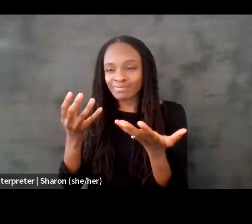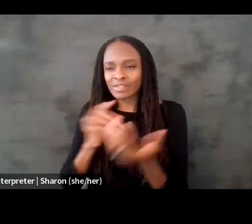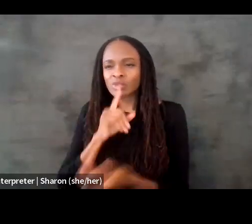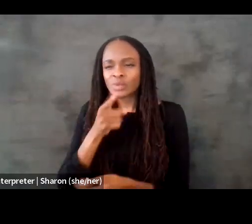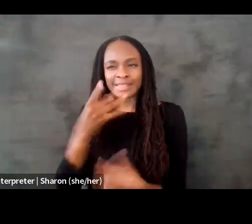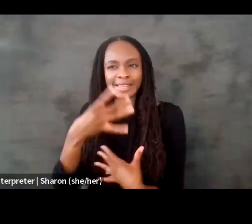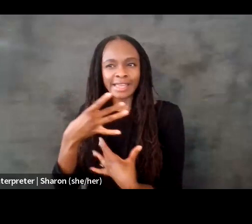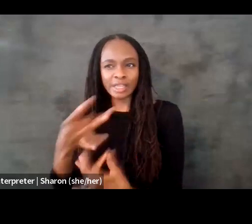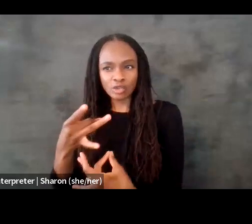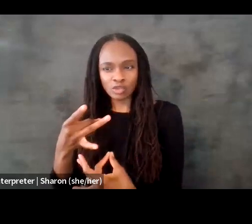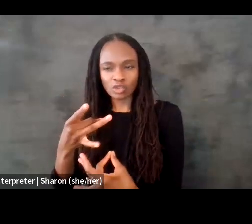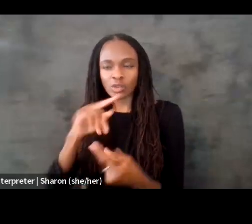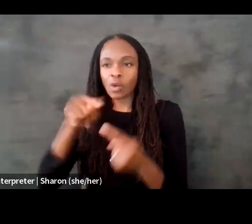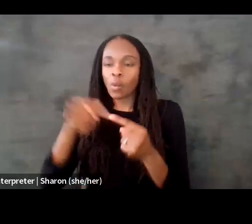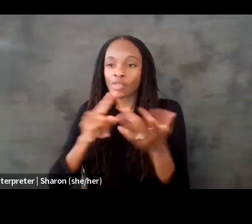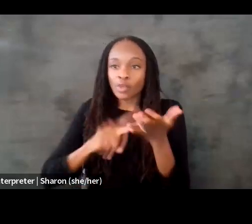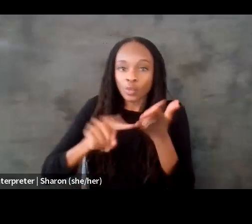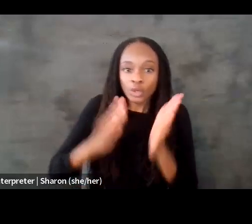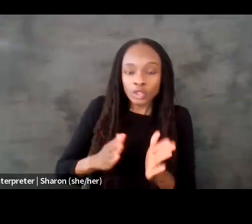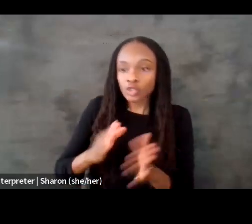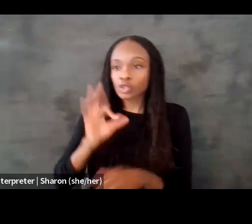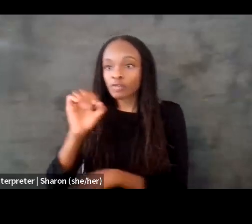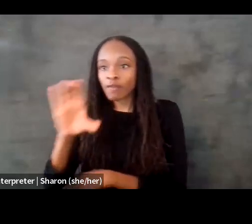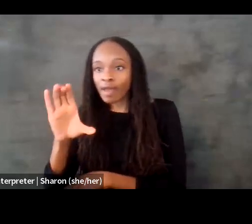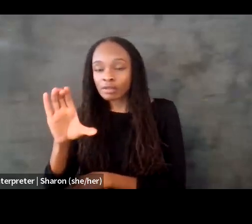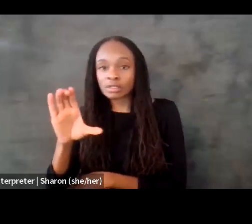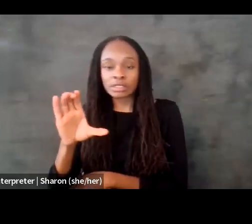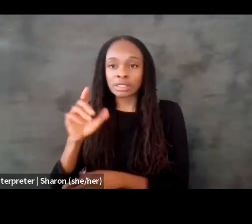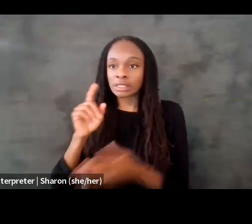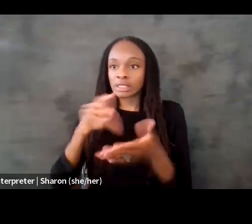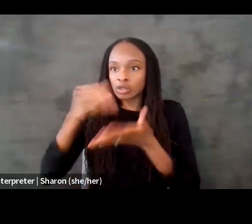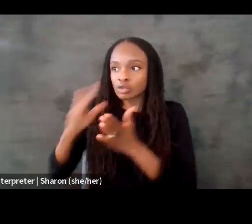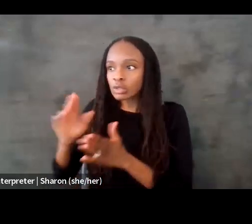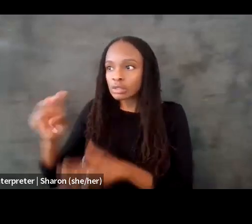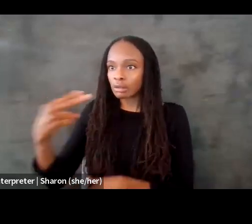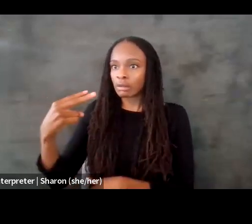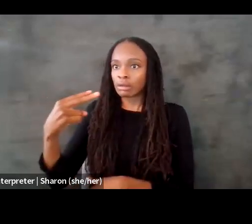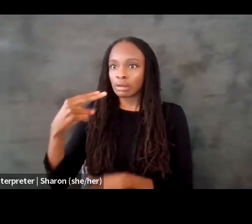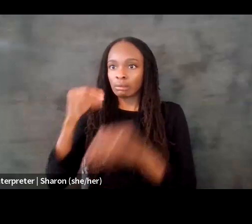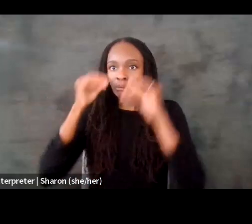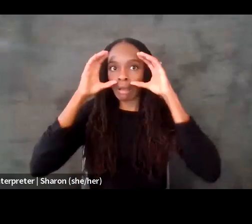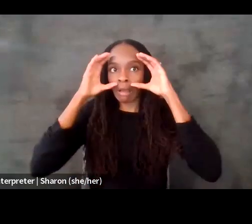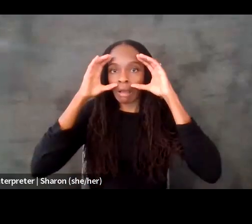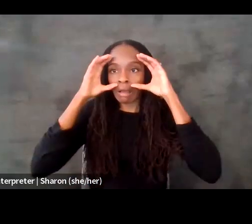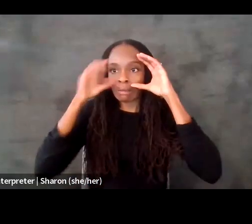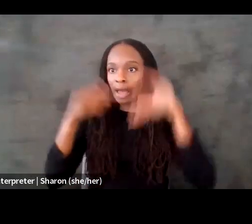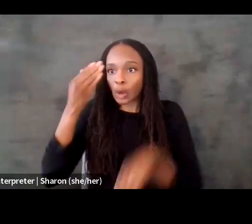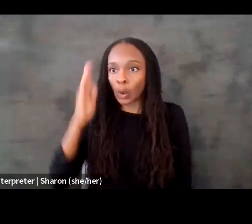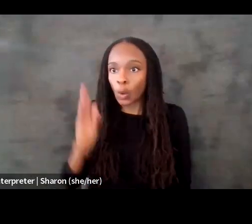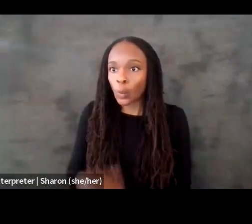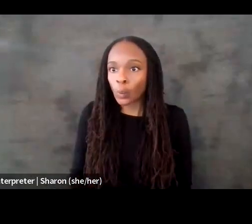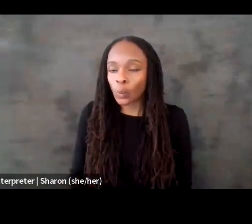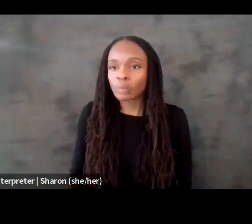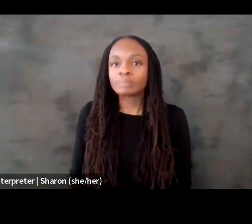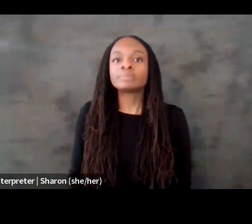the researchers, faculty, and students look at me and with this bewilderment in their eyes going, I don't know.